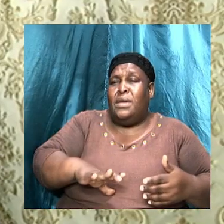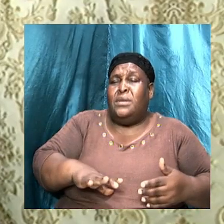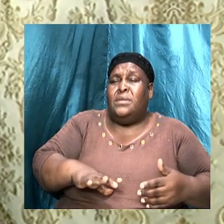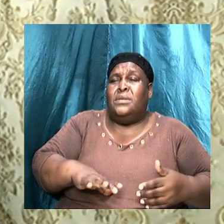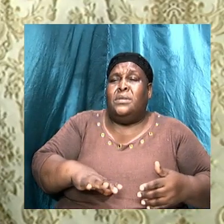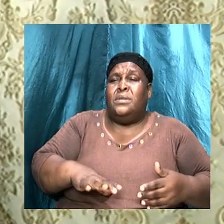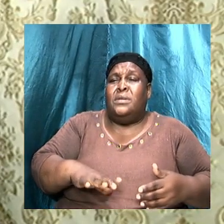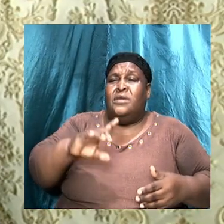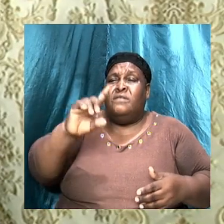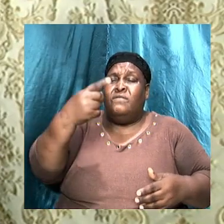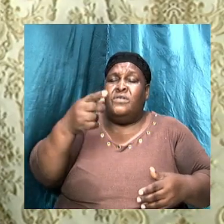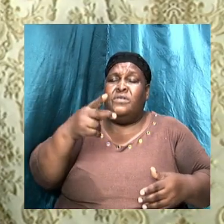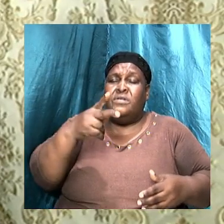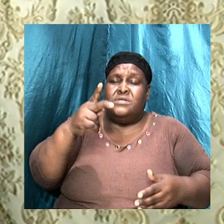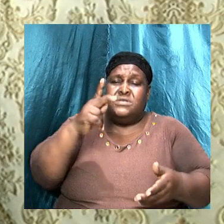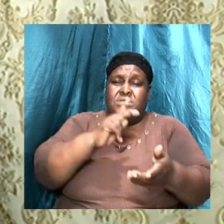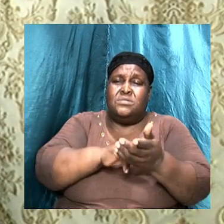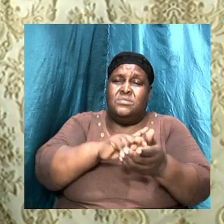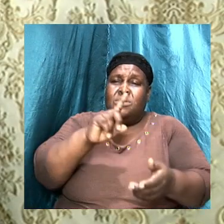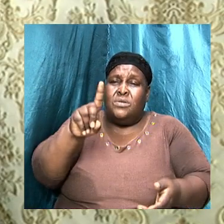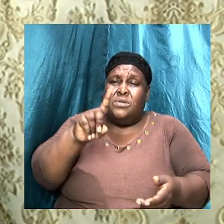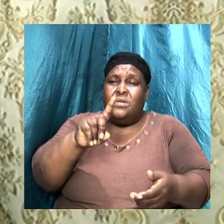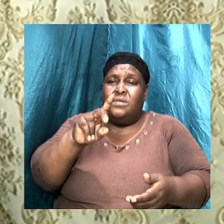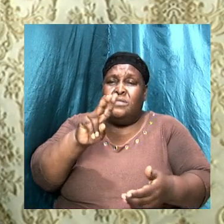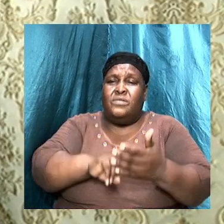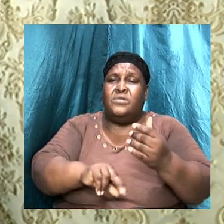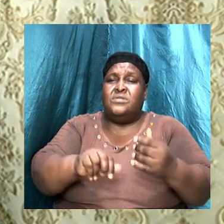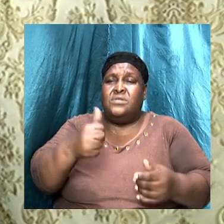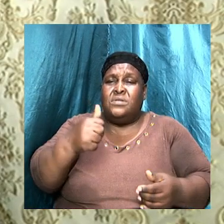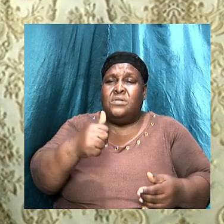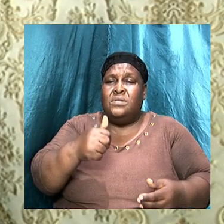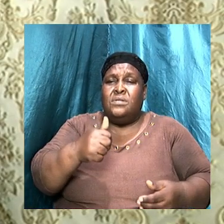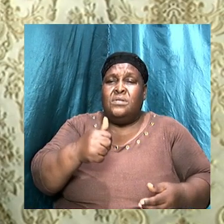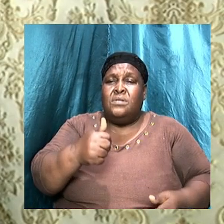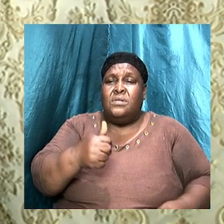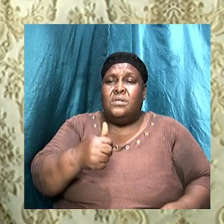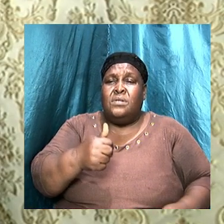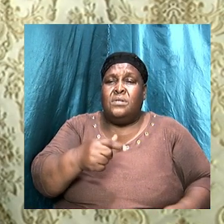1 verses 10 through to 12